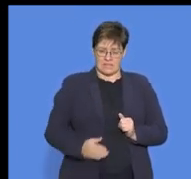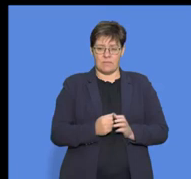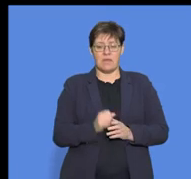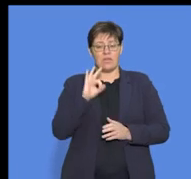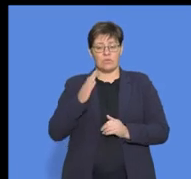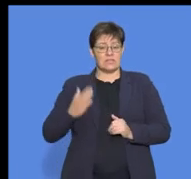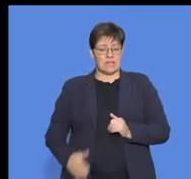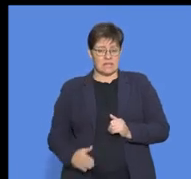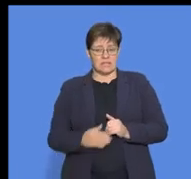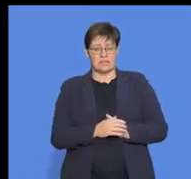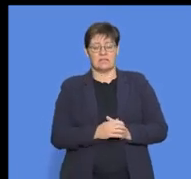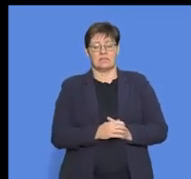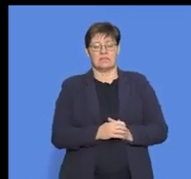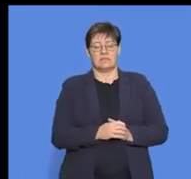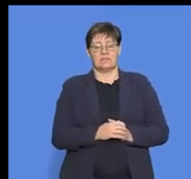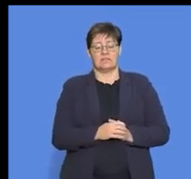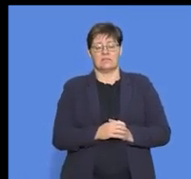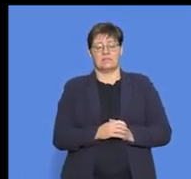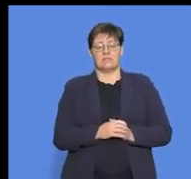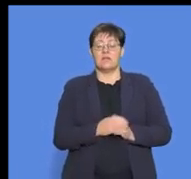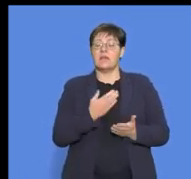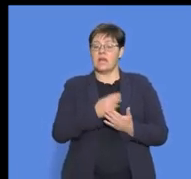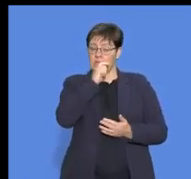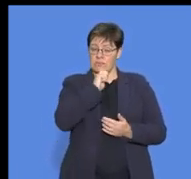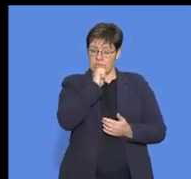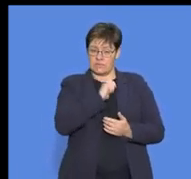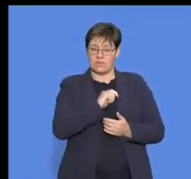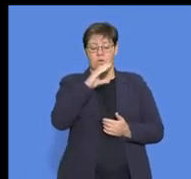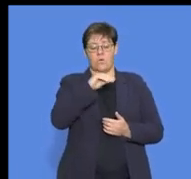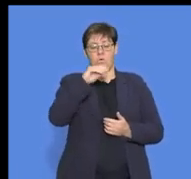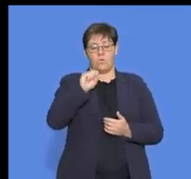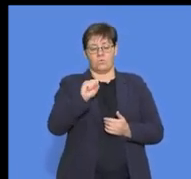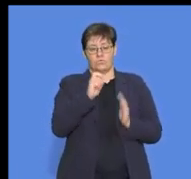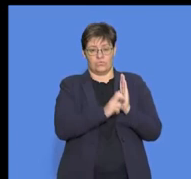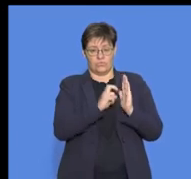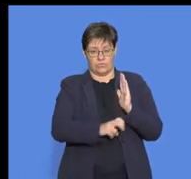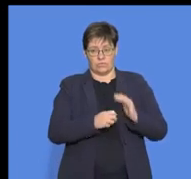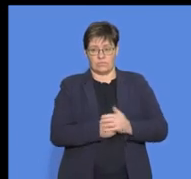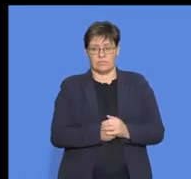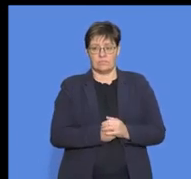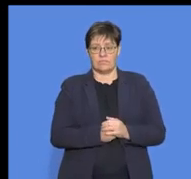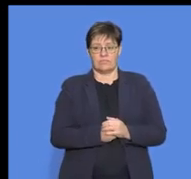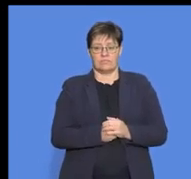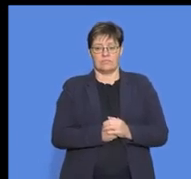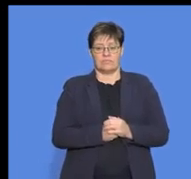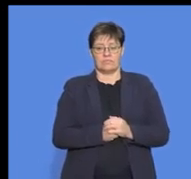And remember, when we have three sides, what does that remind us of? It means we can use the cos rule.